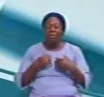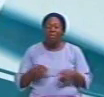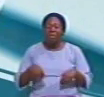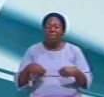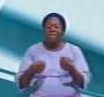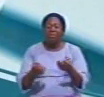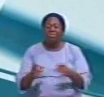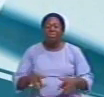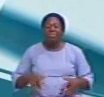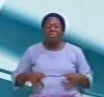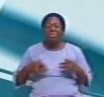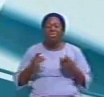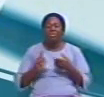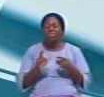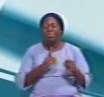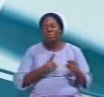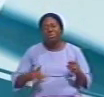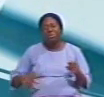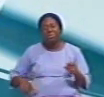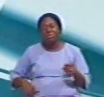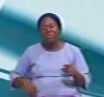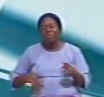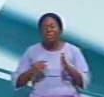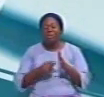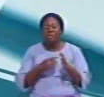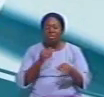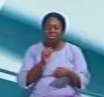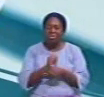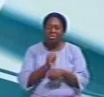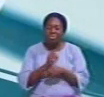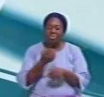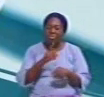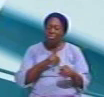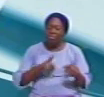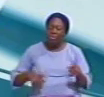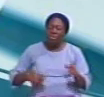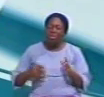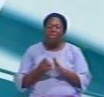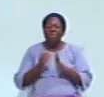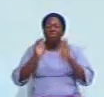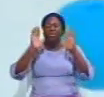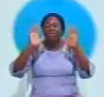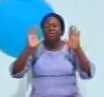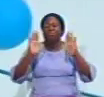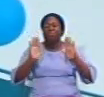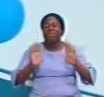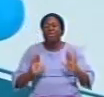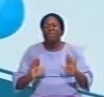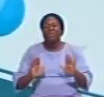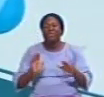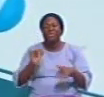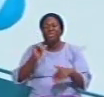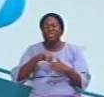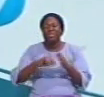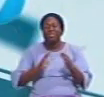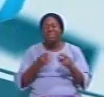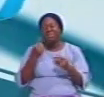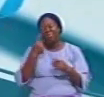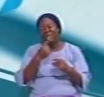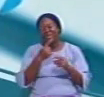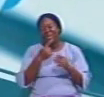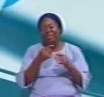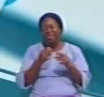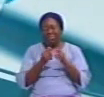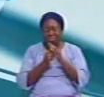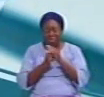this has been the doing of the Lord. It's been marvelous in our eyes. Let's worship the